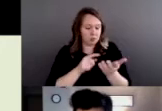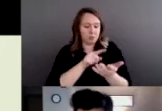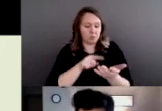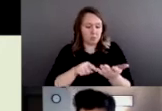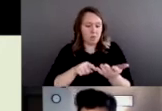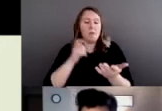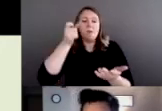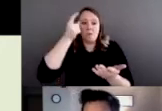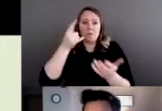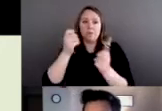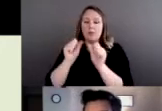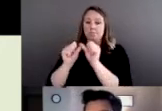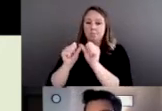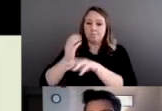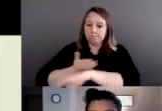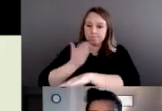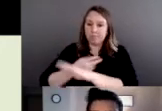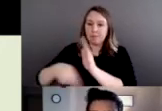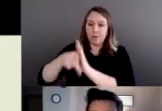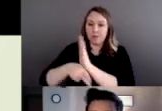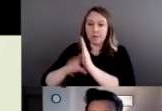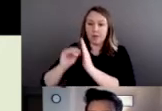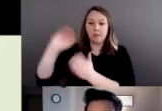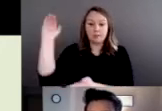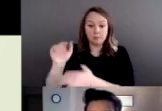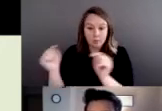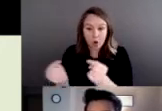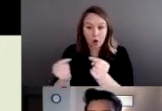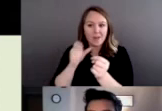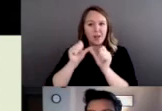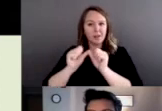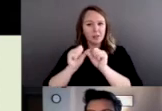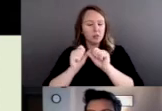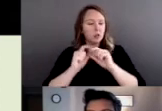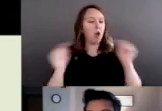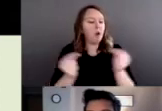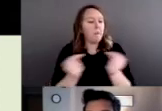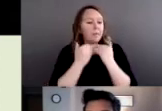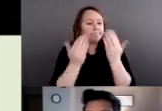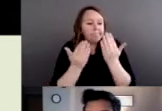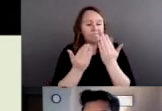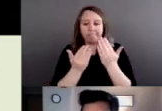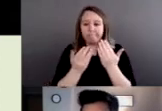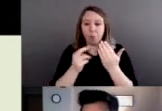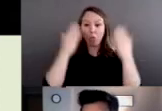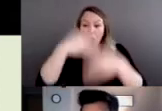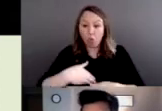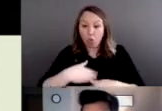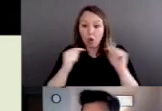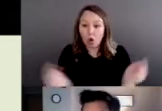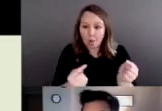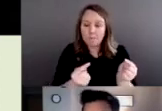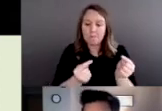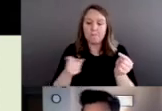harm to us. Also, you know, we might be able, if we can get more data, we might be able to be eligible for